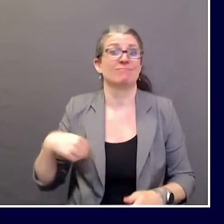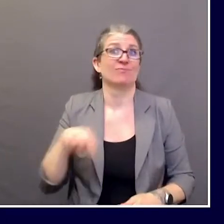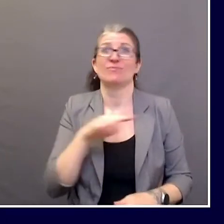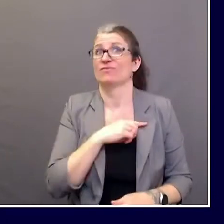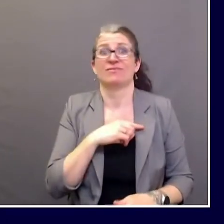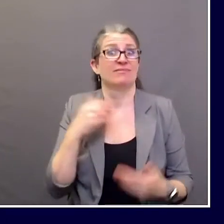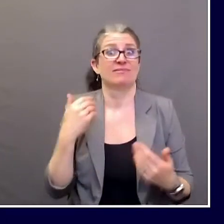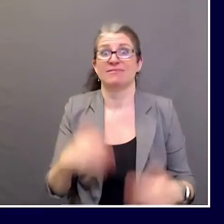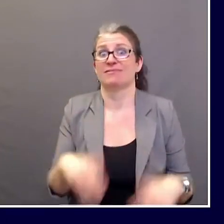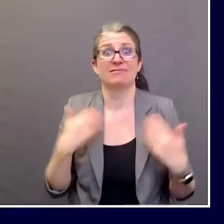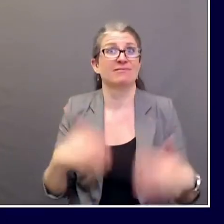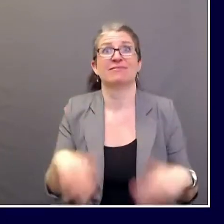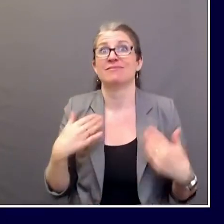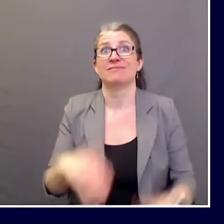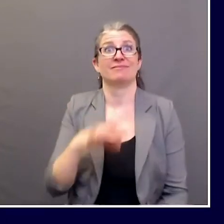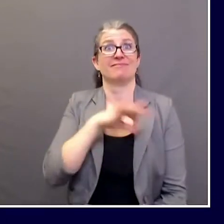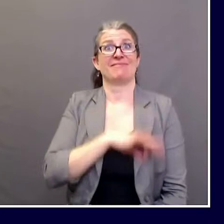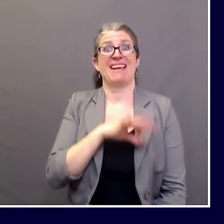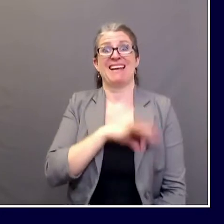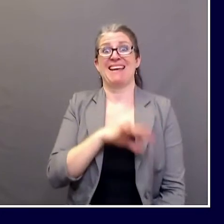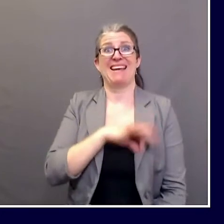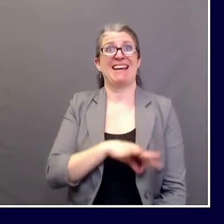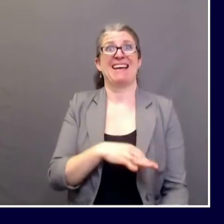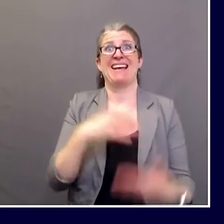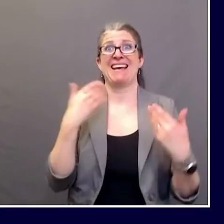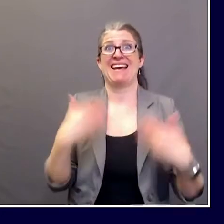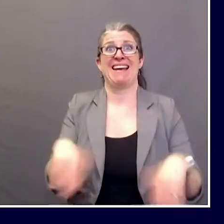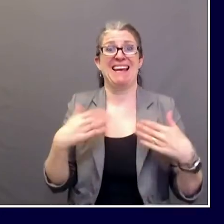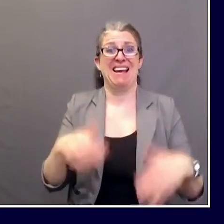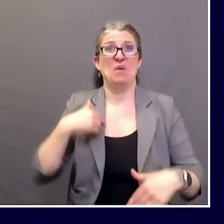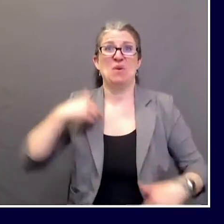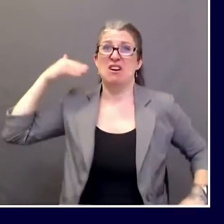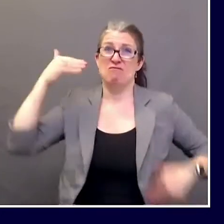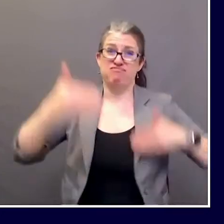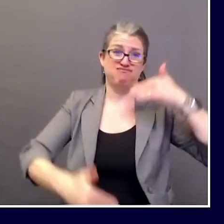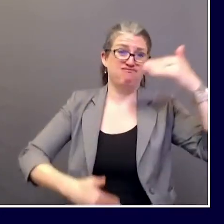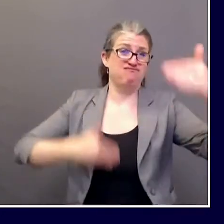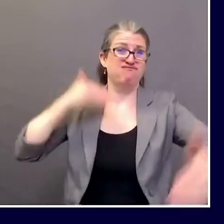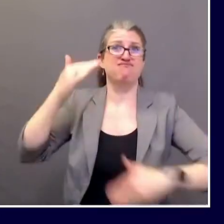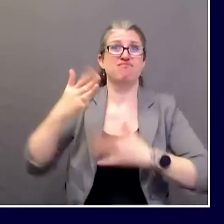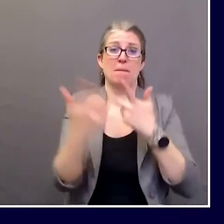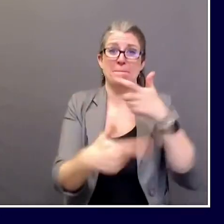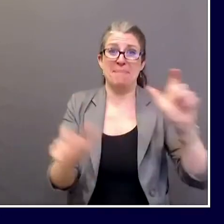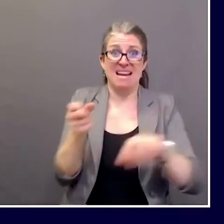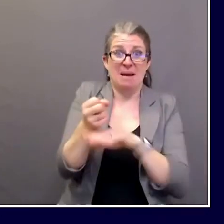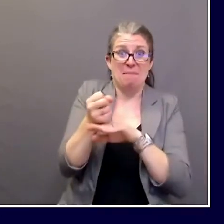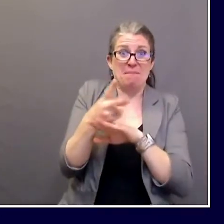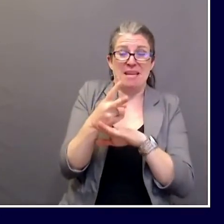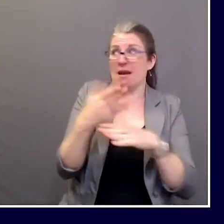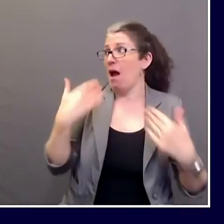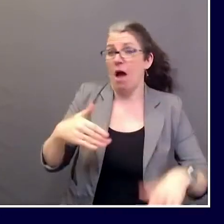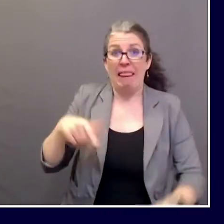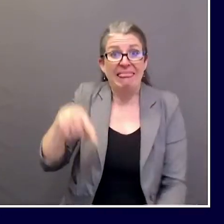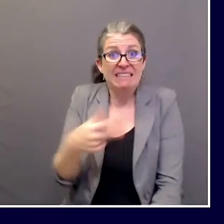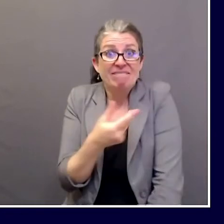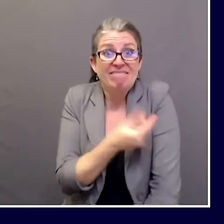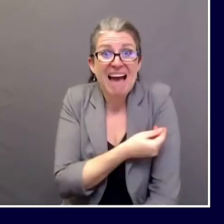nation, and the largest logistical effort made by the state or the nation in